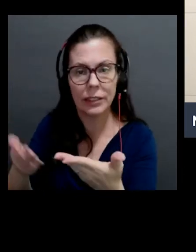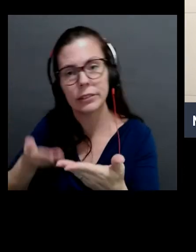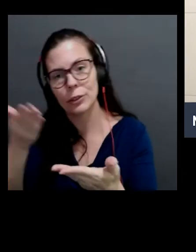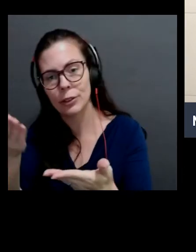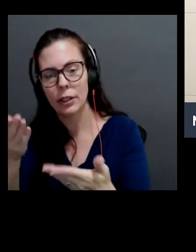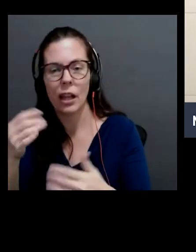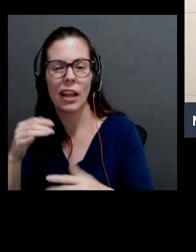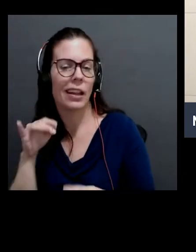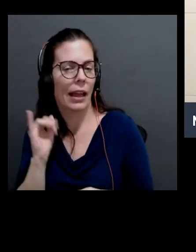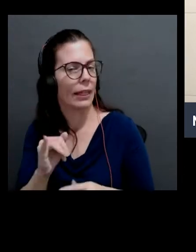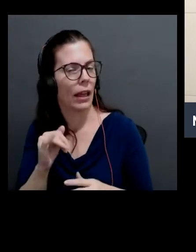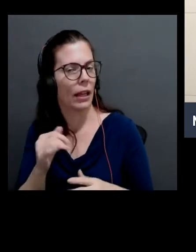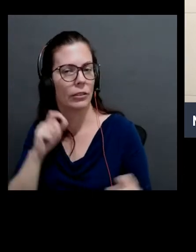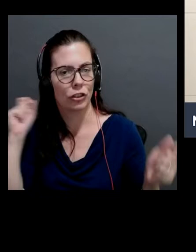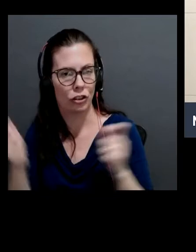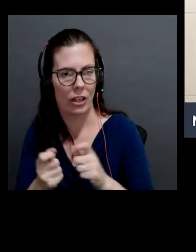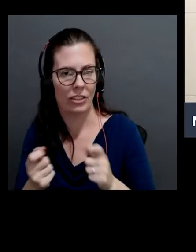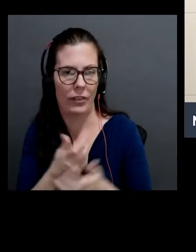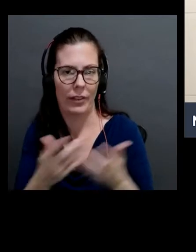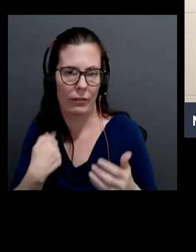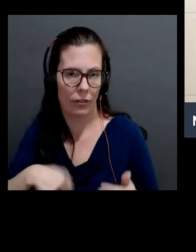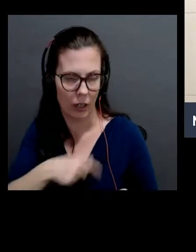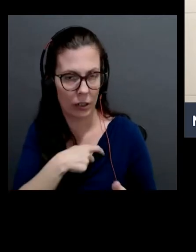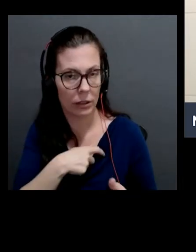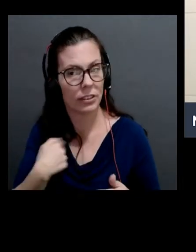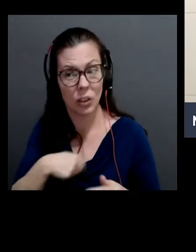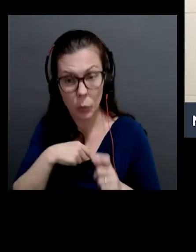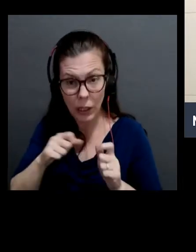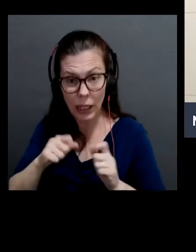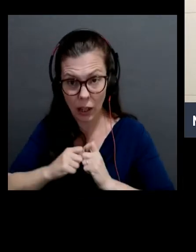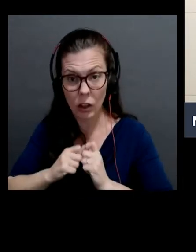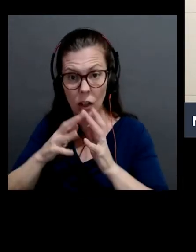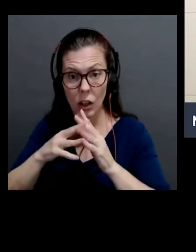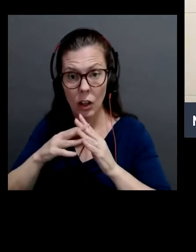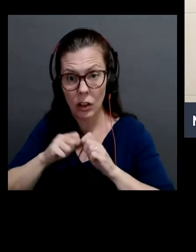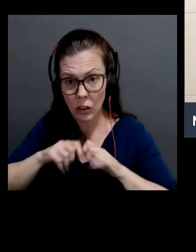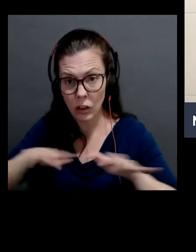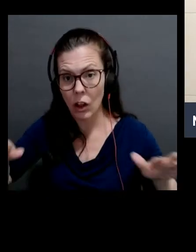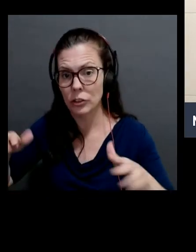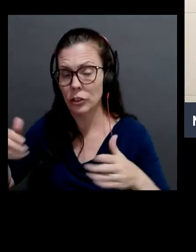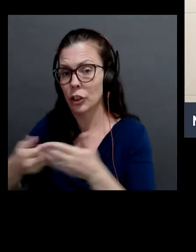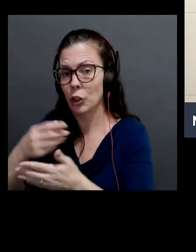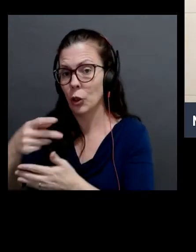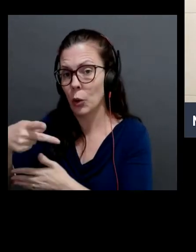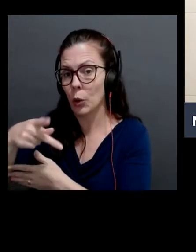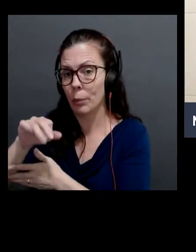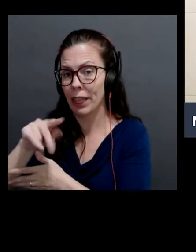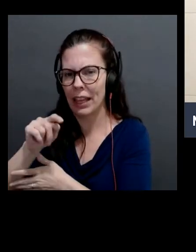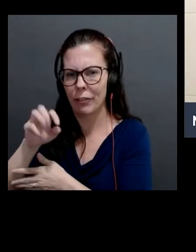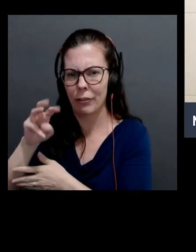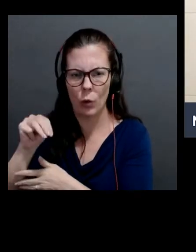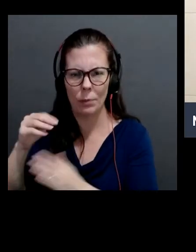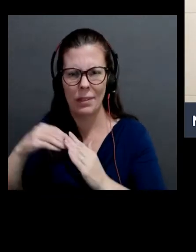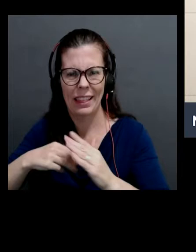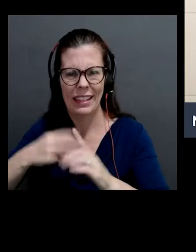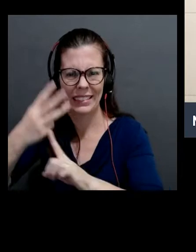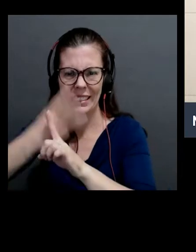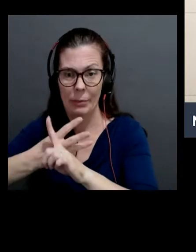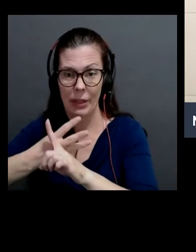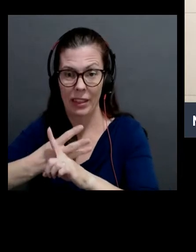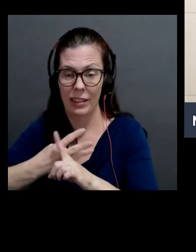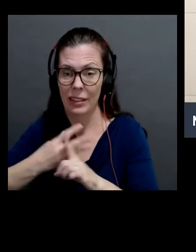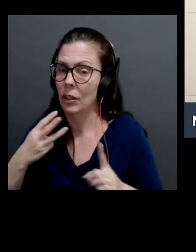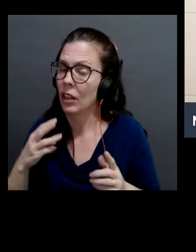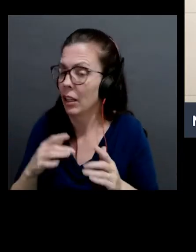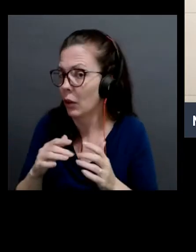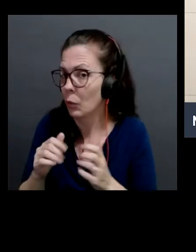it completely changed the game for us. Like we were able to launch our new platform in like less than I think 6 months, which without